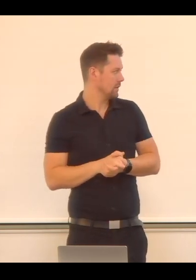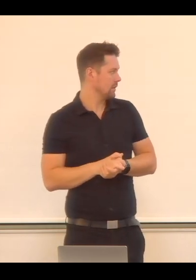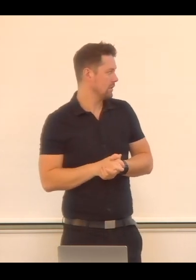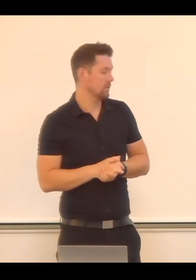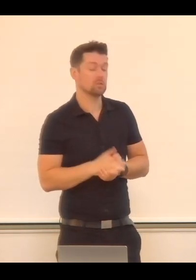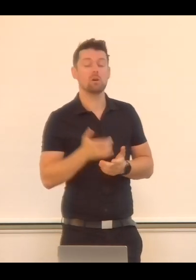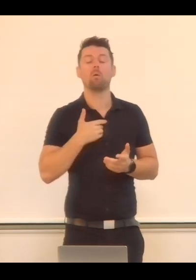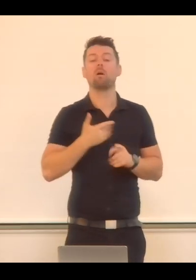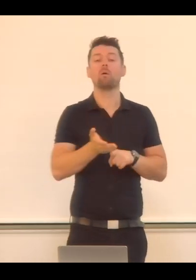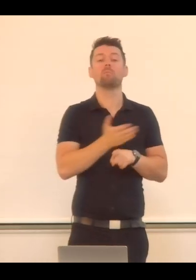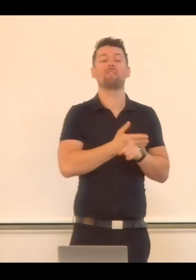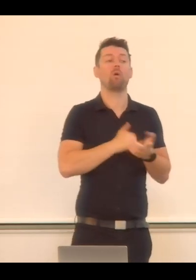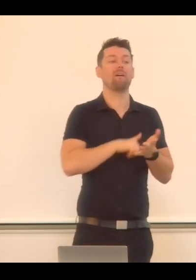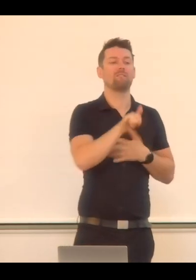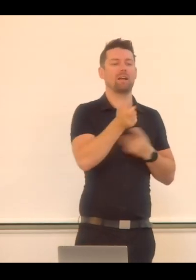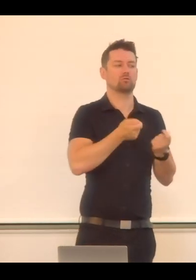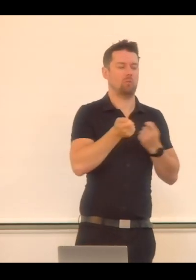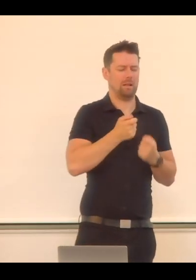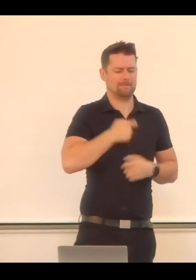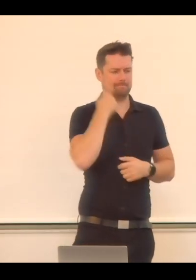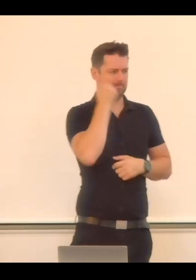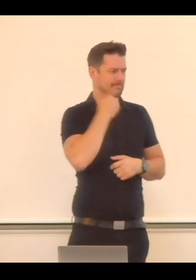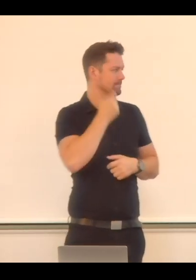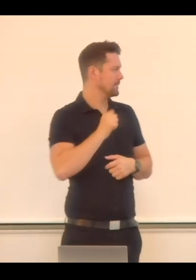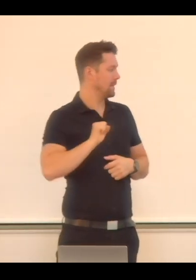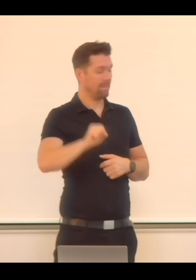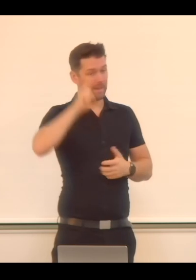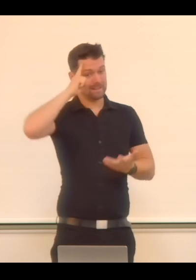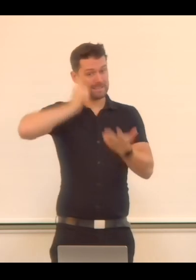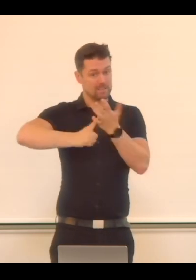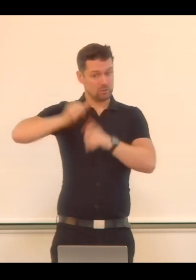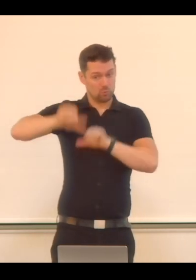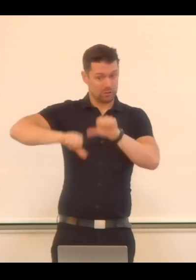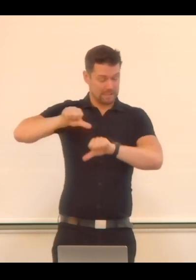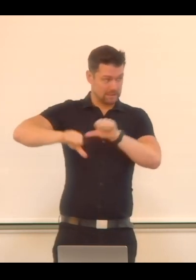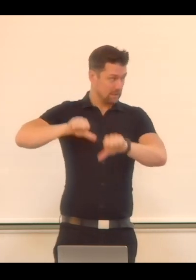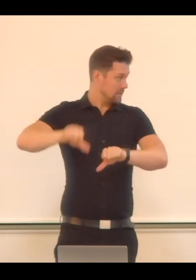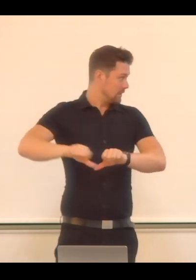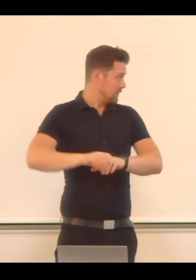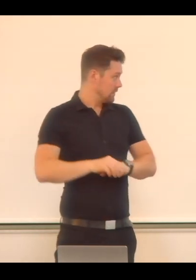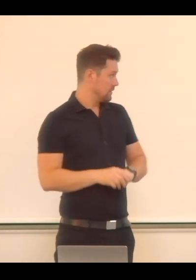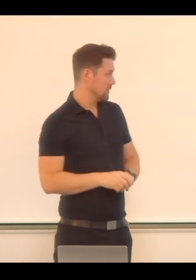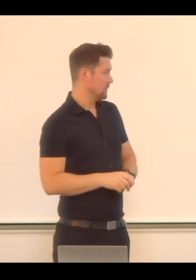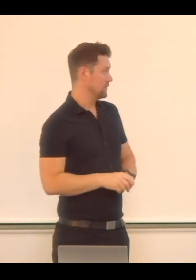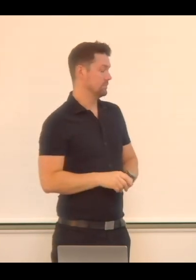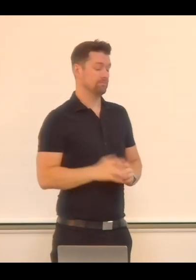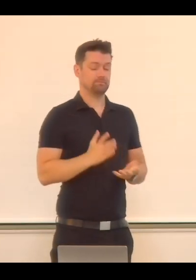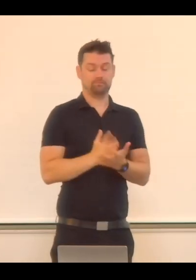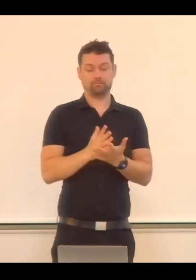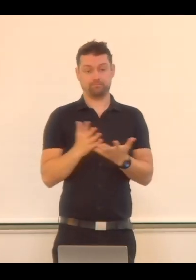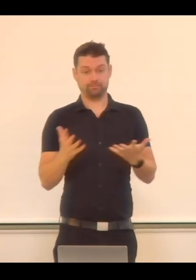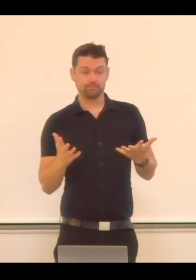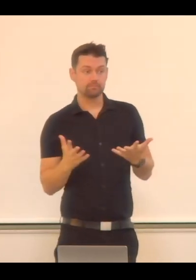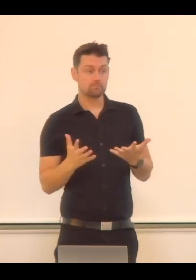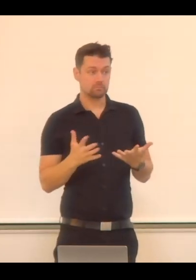former flight controller, I am curious about the decision process they went through. I think at the end of the day, they